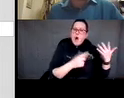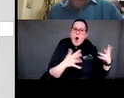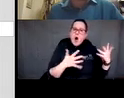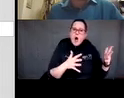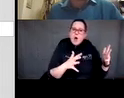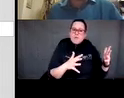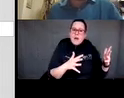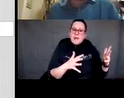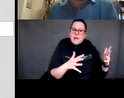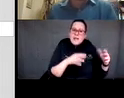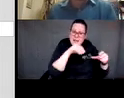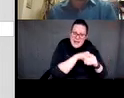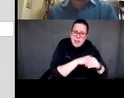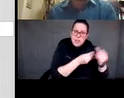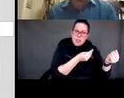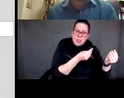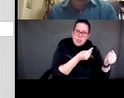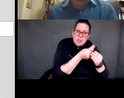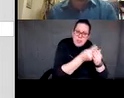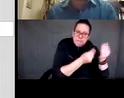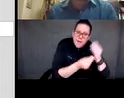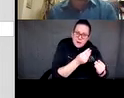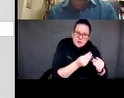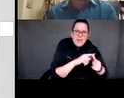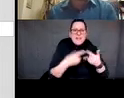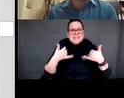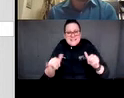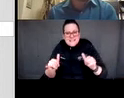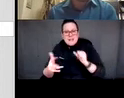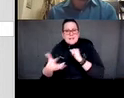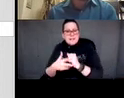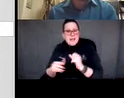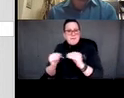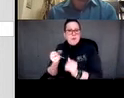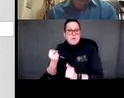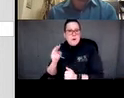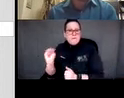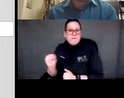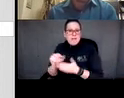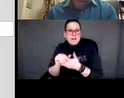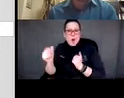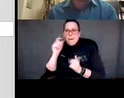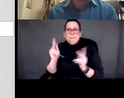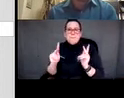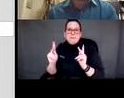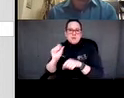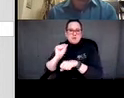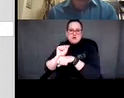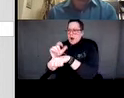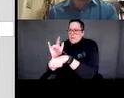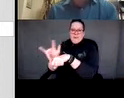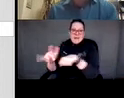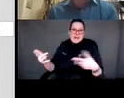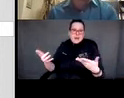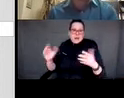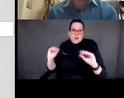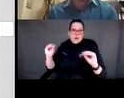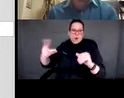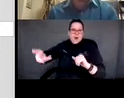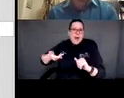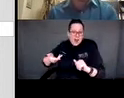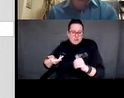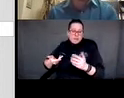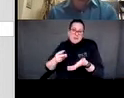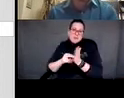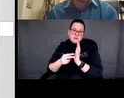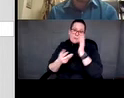baked into the budget. But we actually achieved $12 million more than we thought. So we achieved, again, great revenue numbers really at the expense of